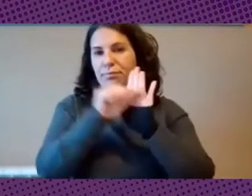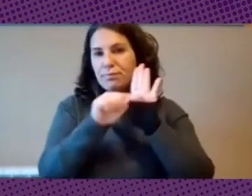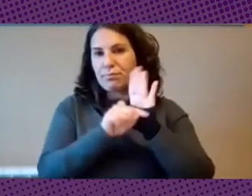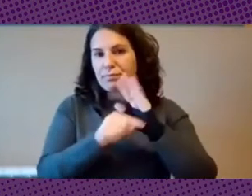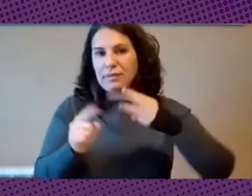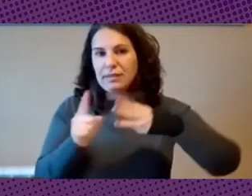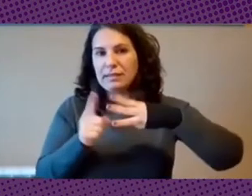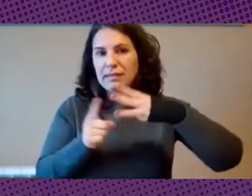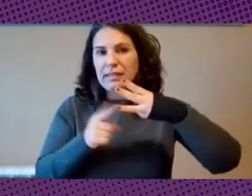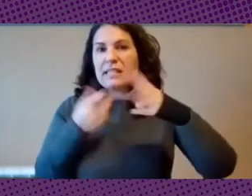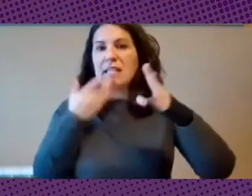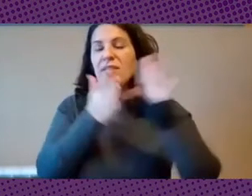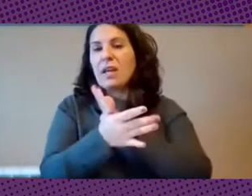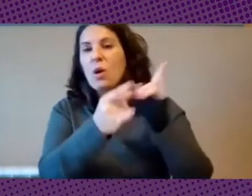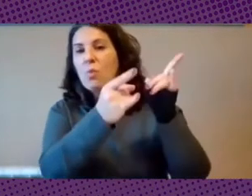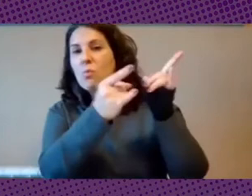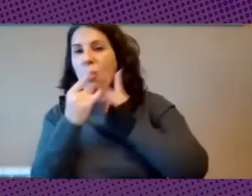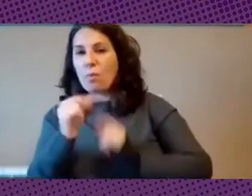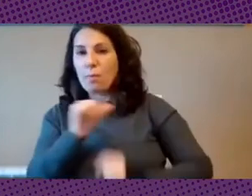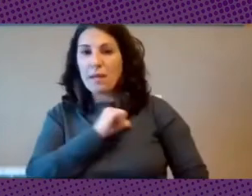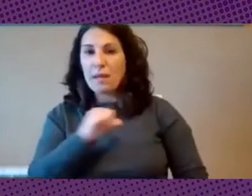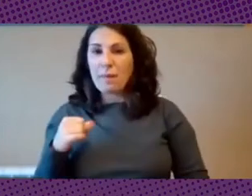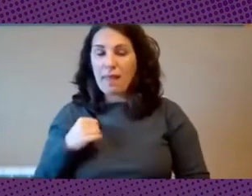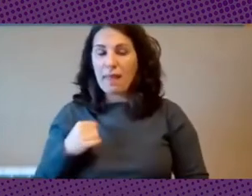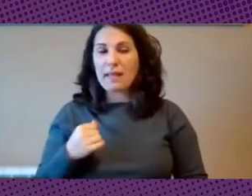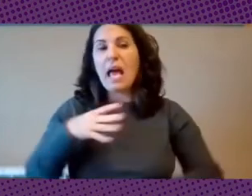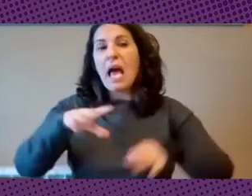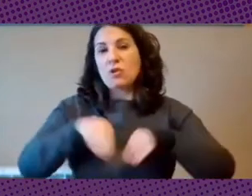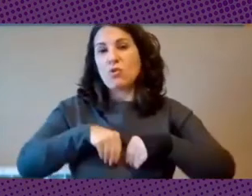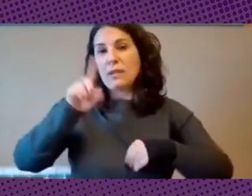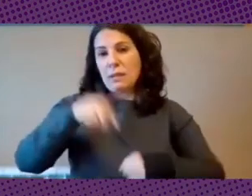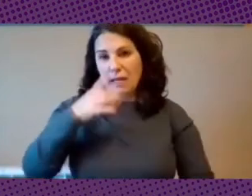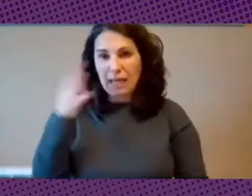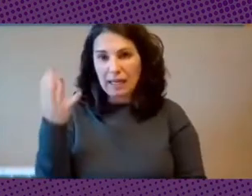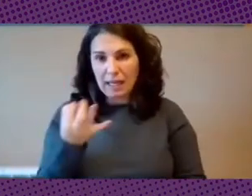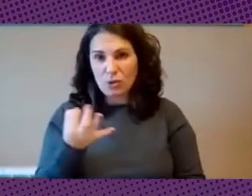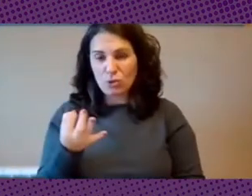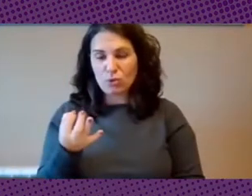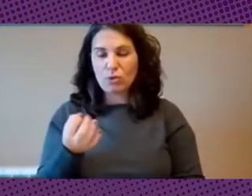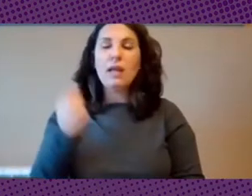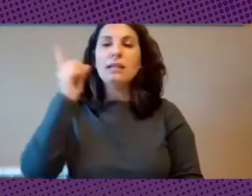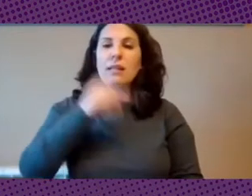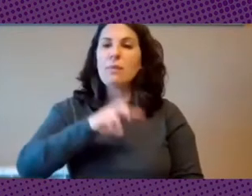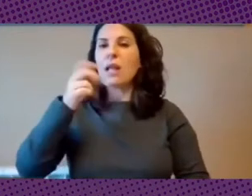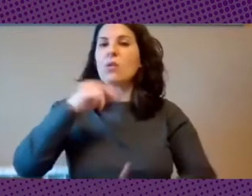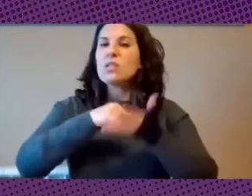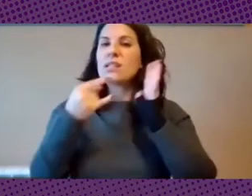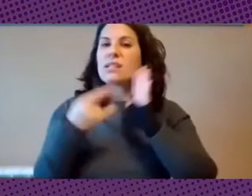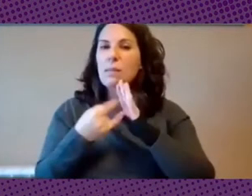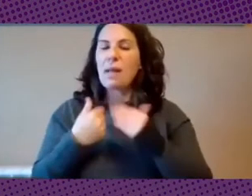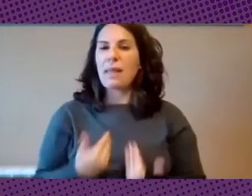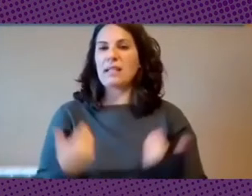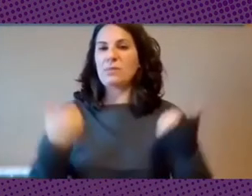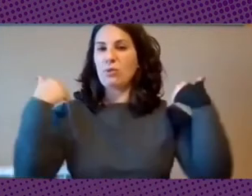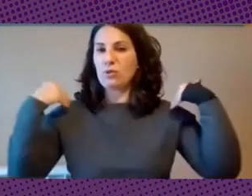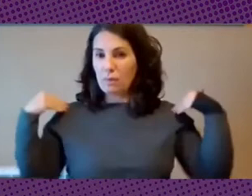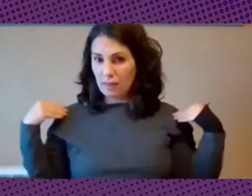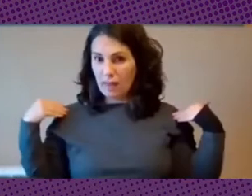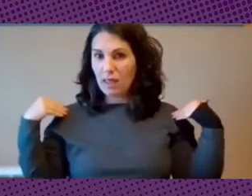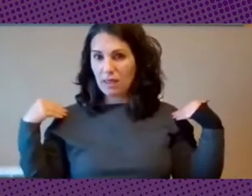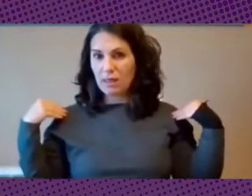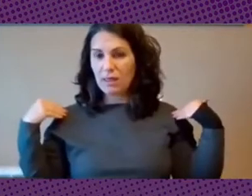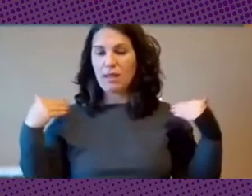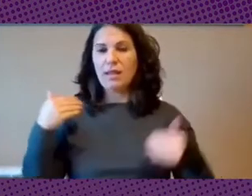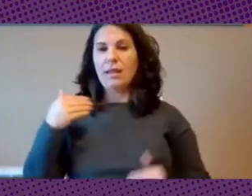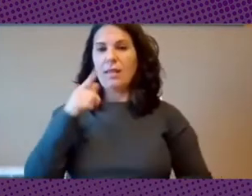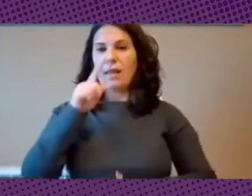away. Also, there is a system for being accountable for signing PPP contracts, which incidentally the Fernandez government in